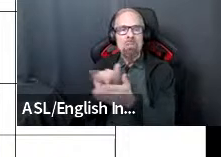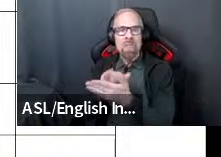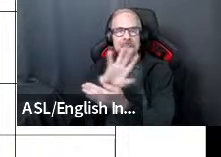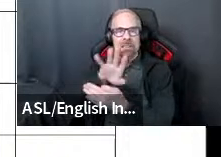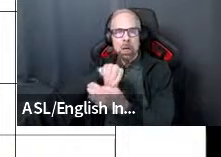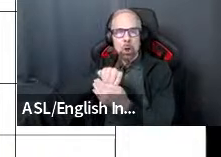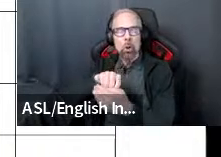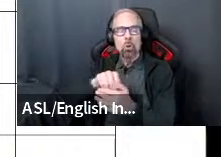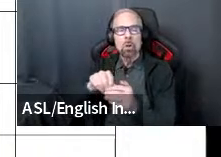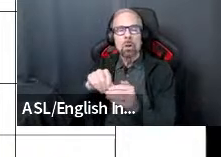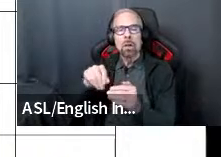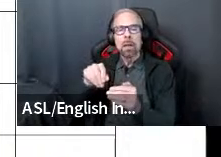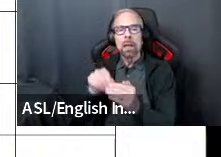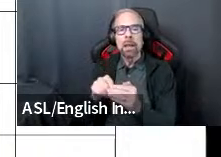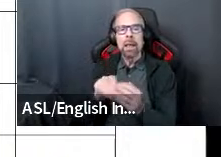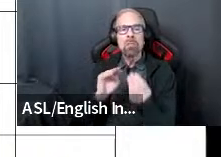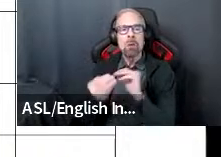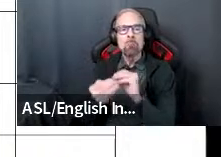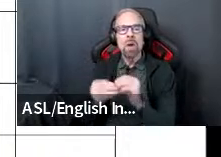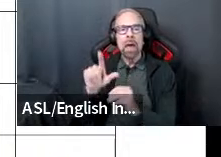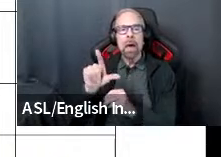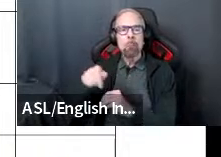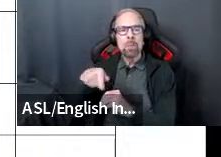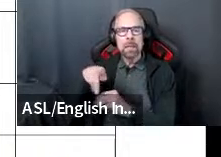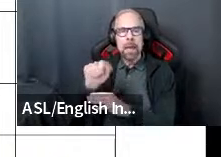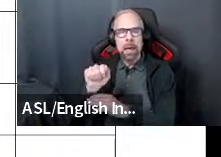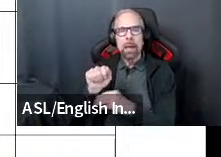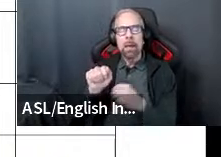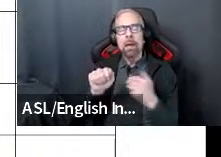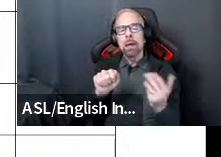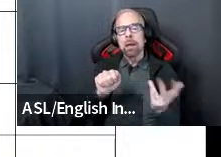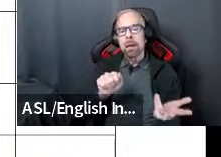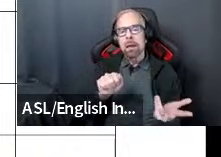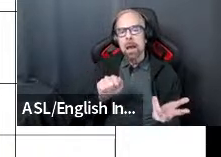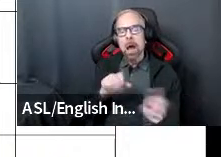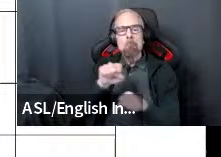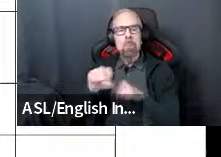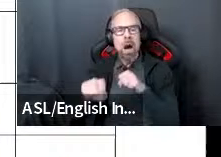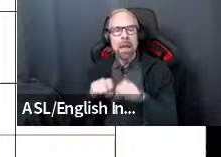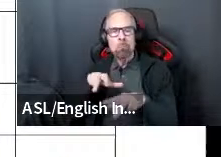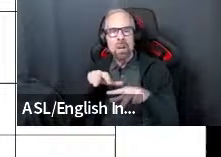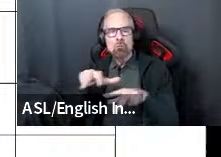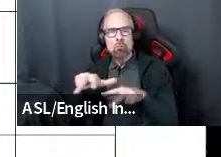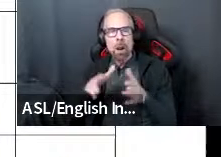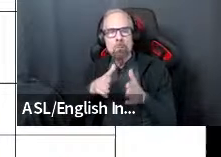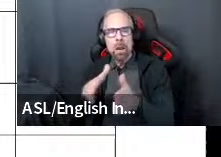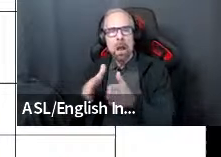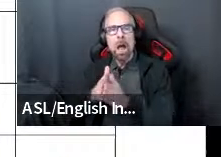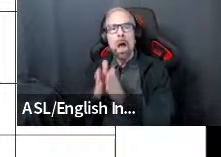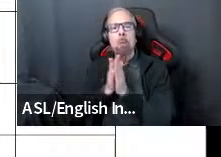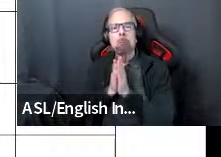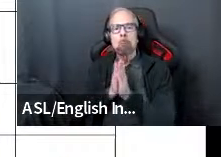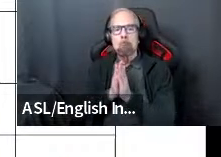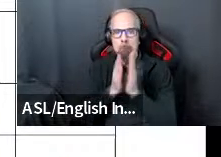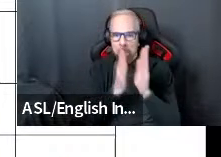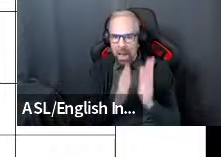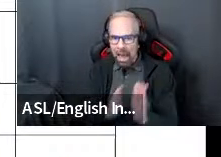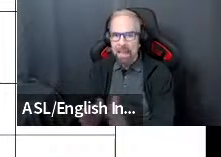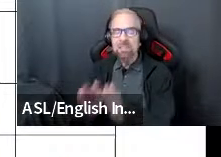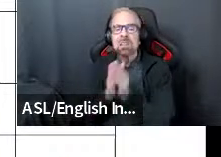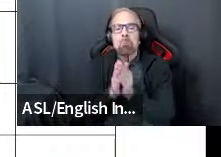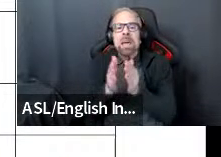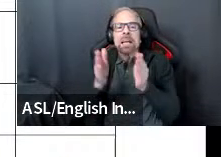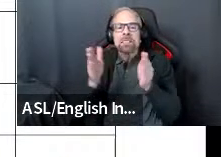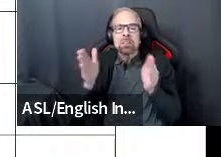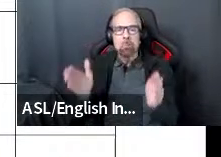the modified LPA. And bike and pedestrian paths are planned to be expanded over the current widths. And